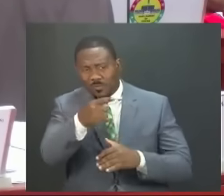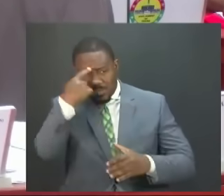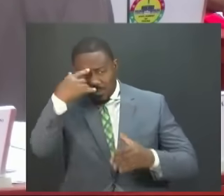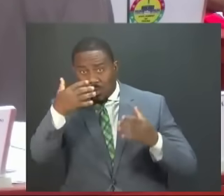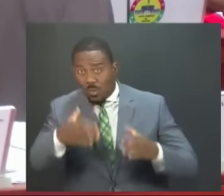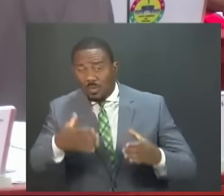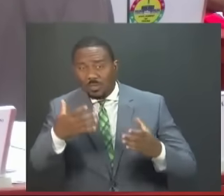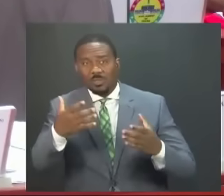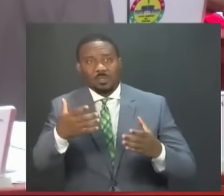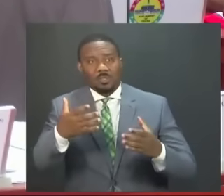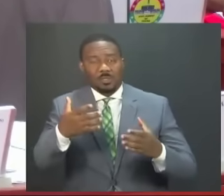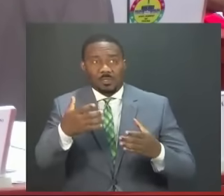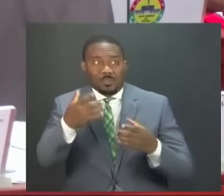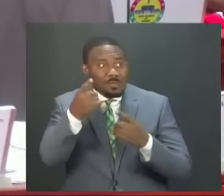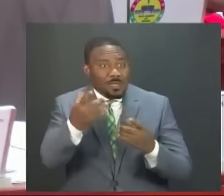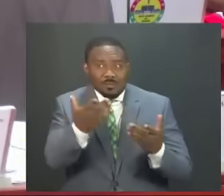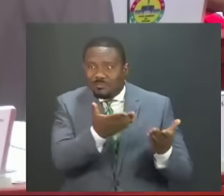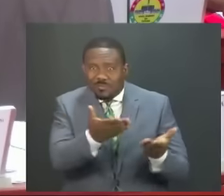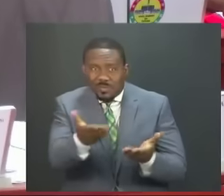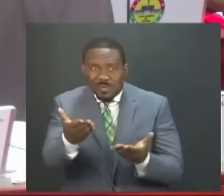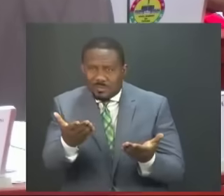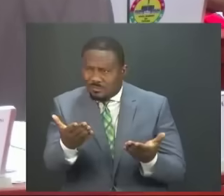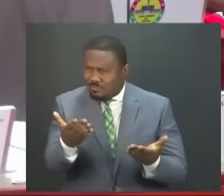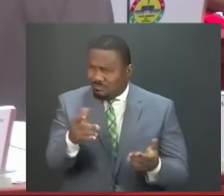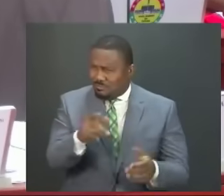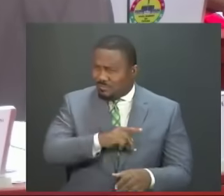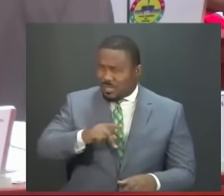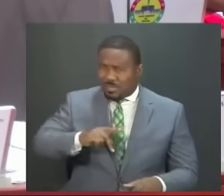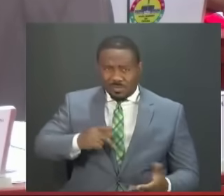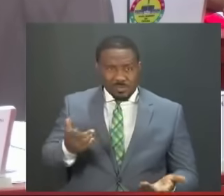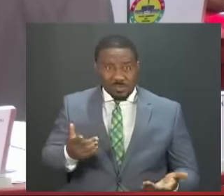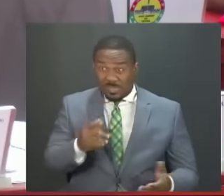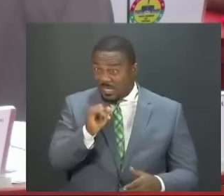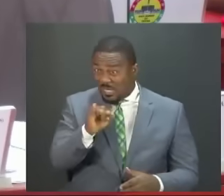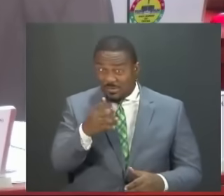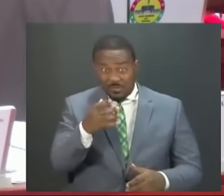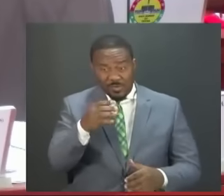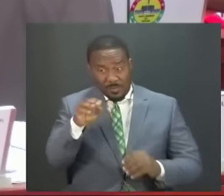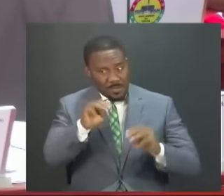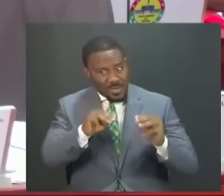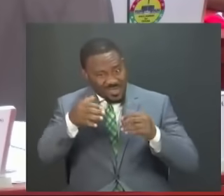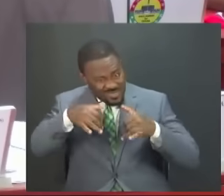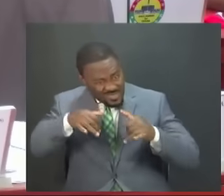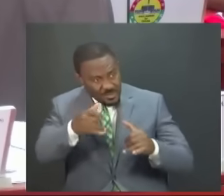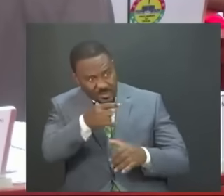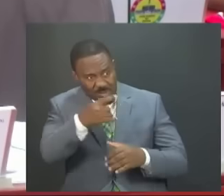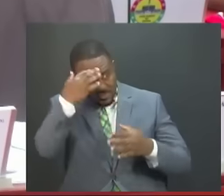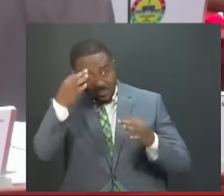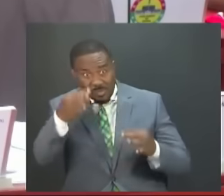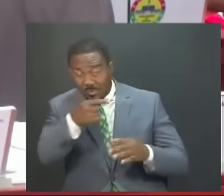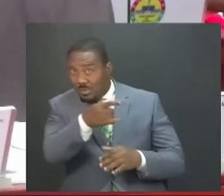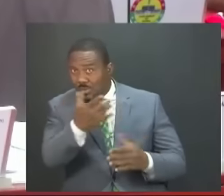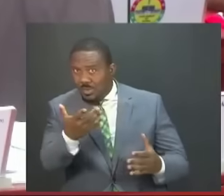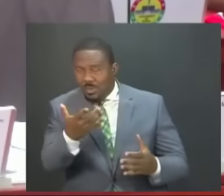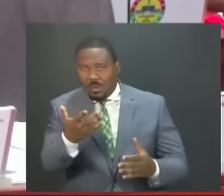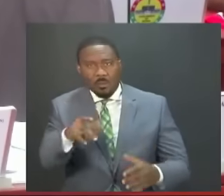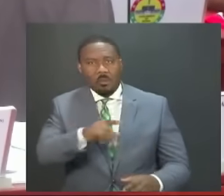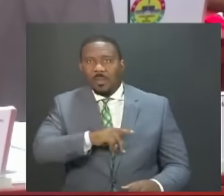should be brought before it." The matter, if the matter is awaiting adjudication, this